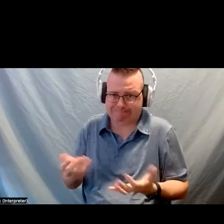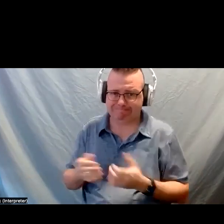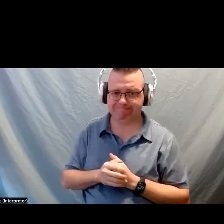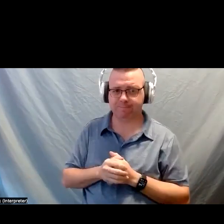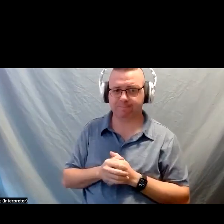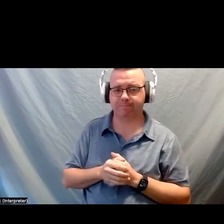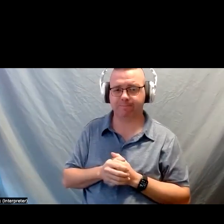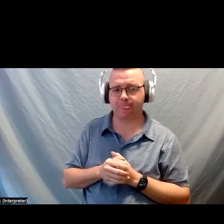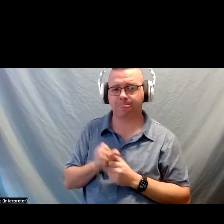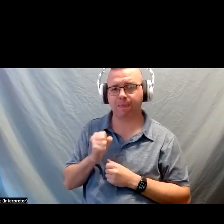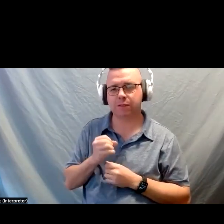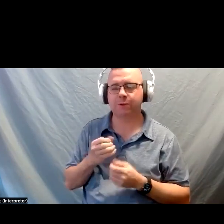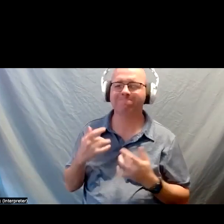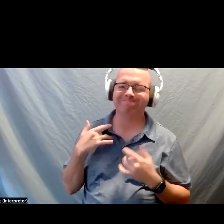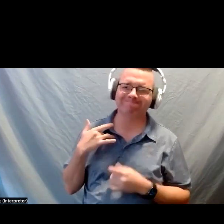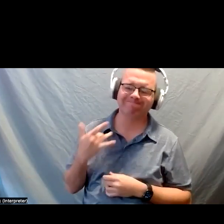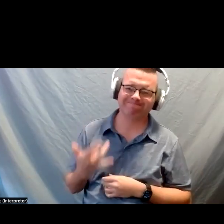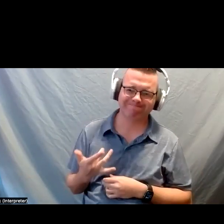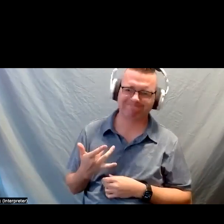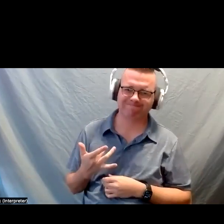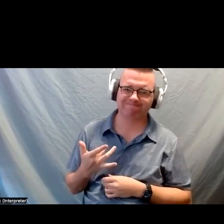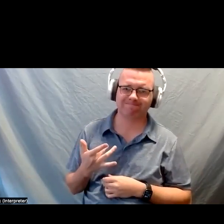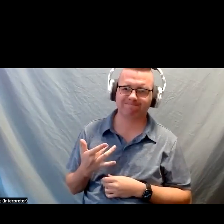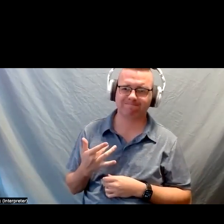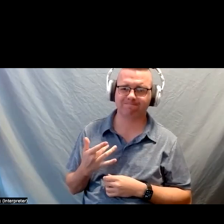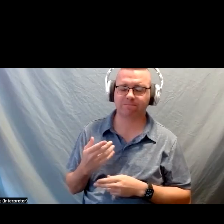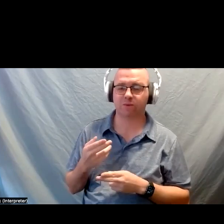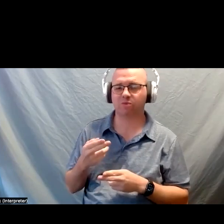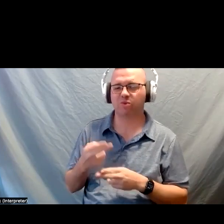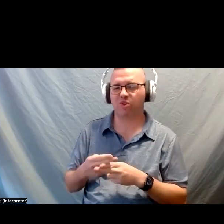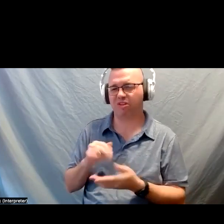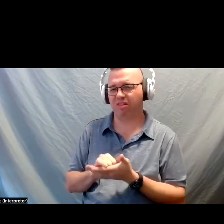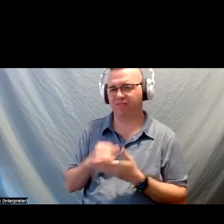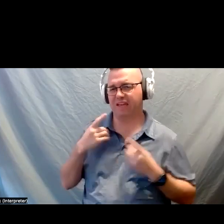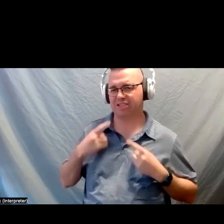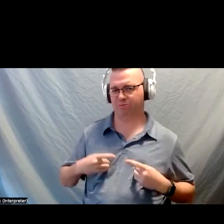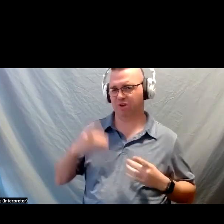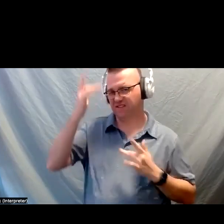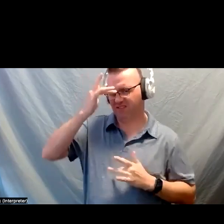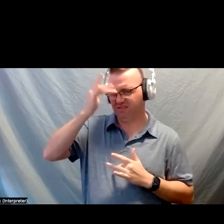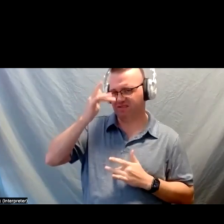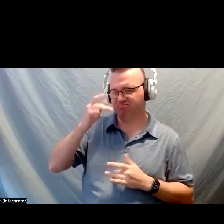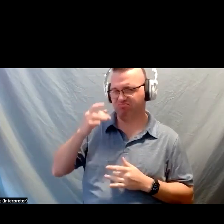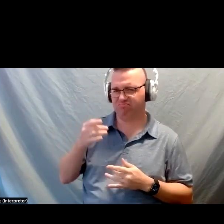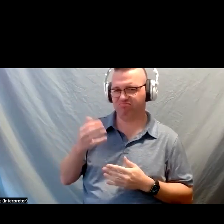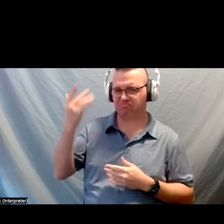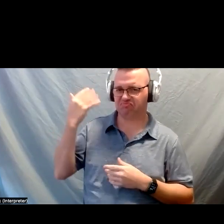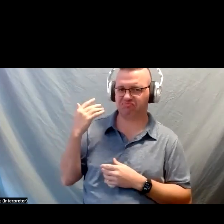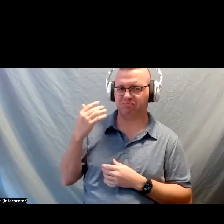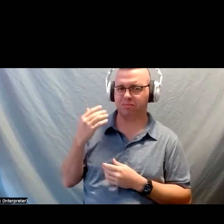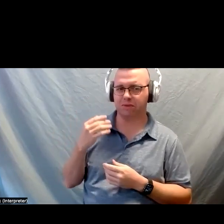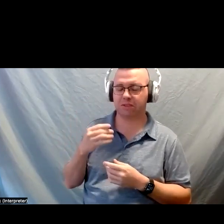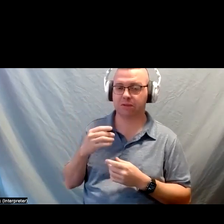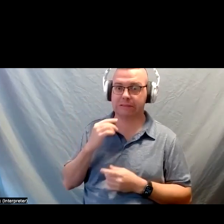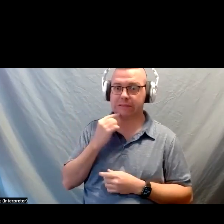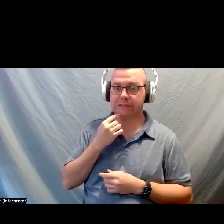had a certain tendency, I think, to what we would call depressive illness. Though, of course, immediately there's a